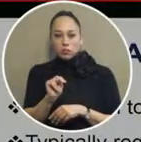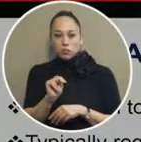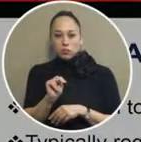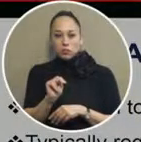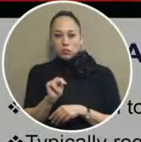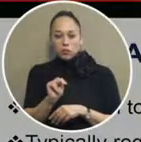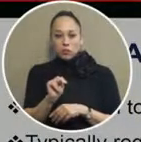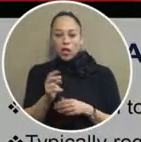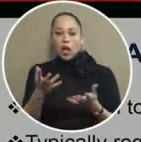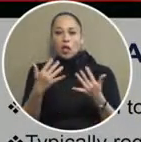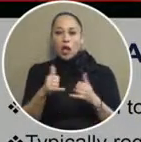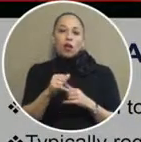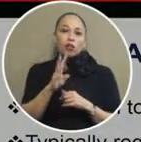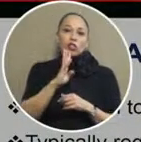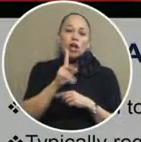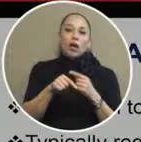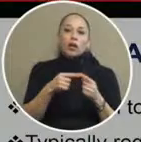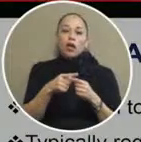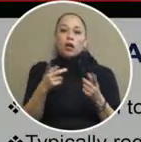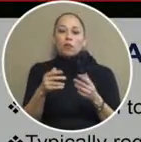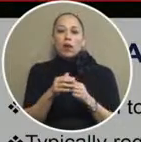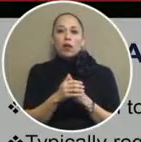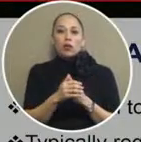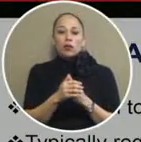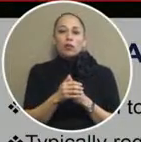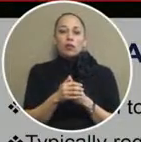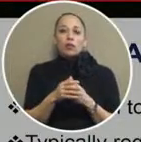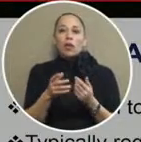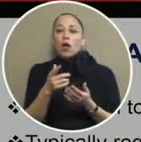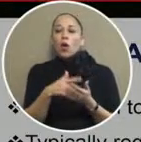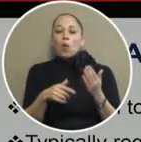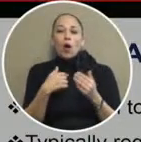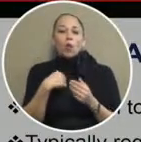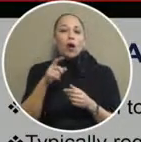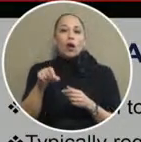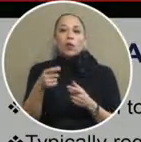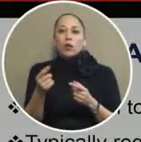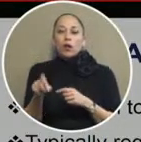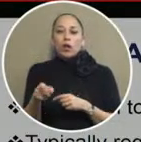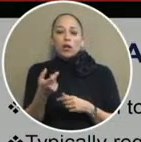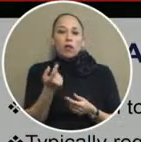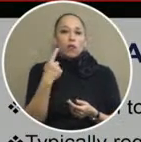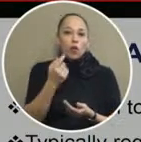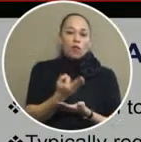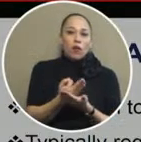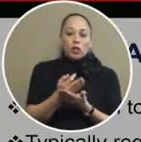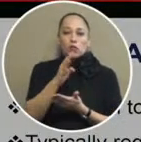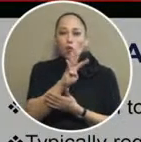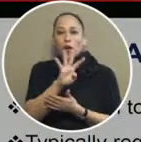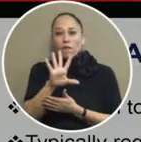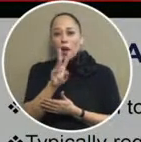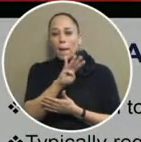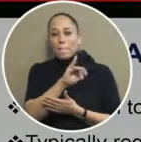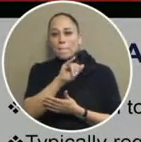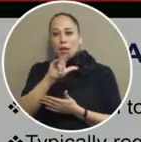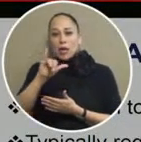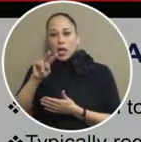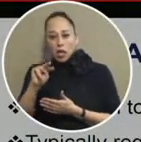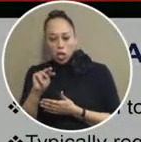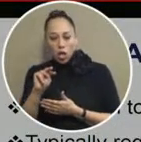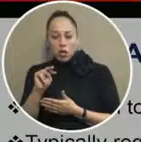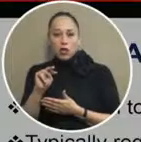One of the things we talked about in the last update was the use of FEMA funding. So in the CARES Act, there's $45 billion total